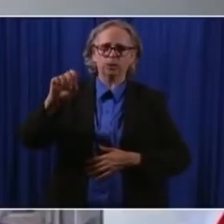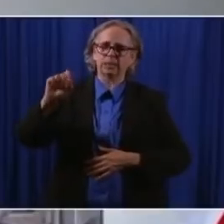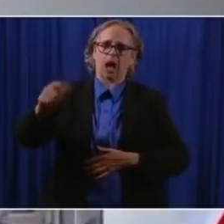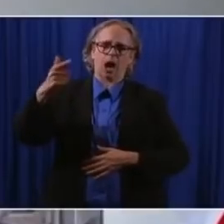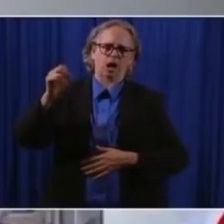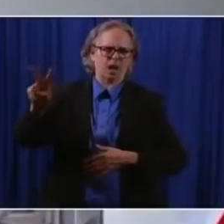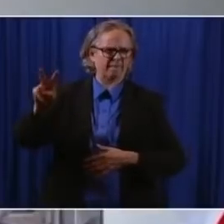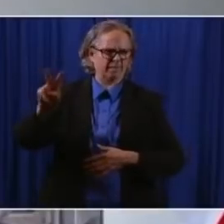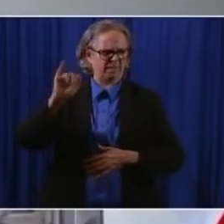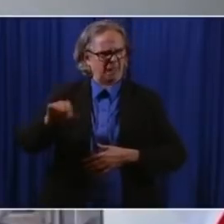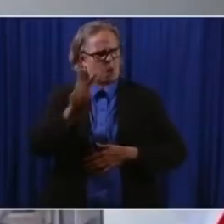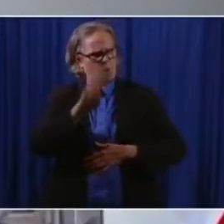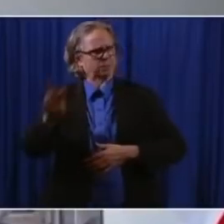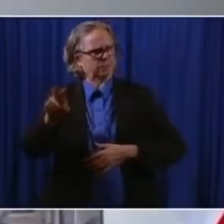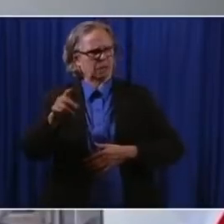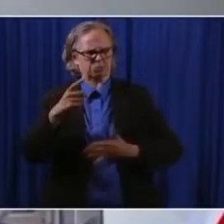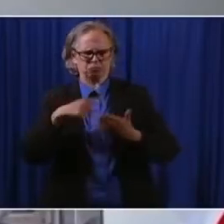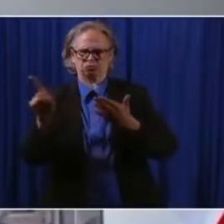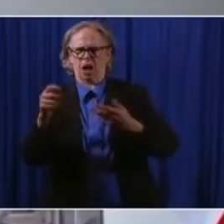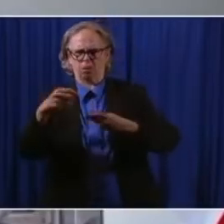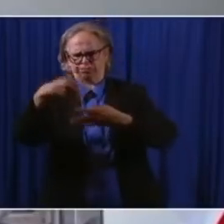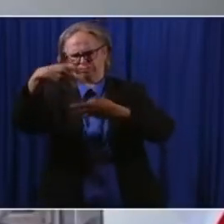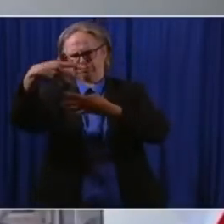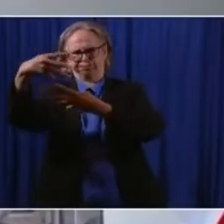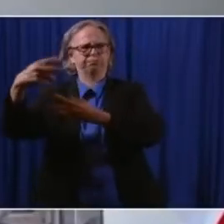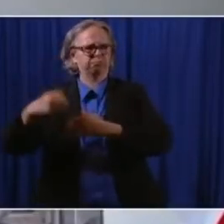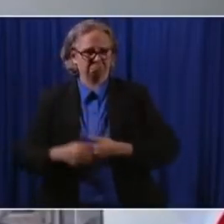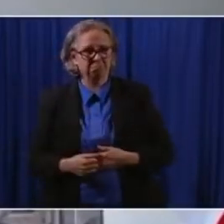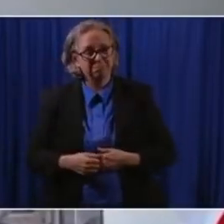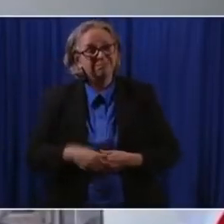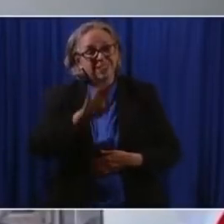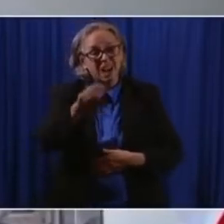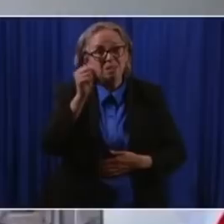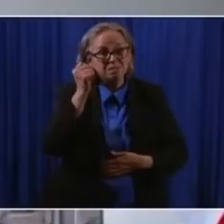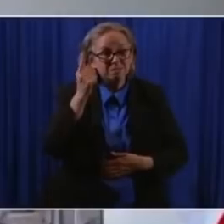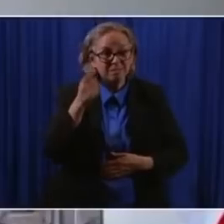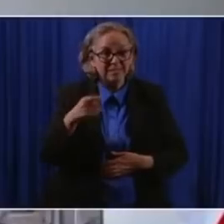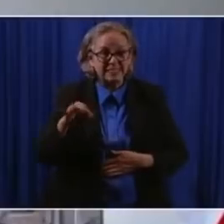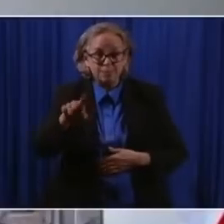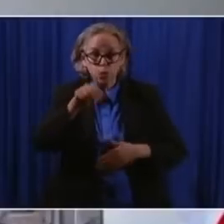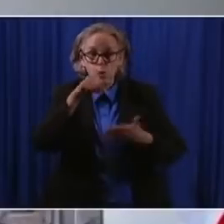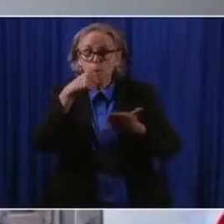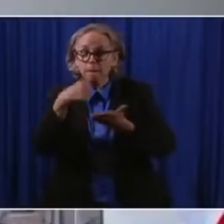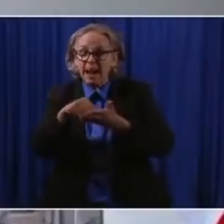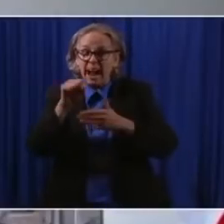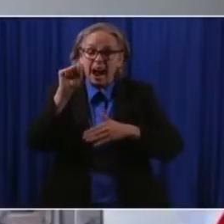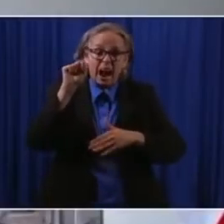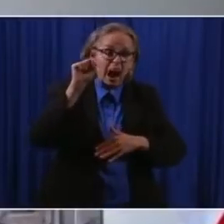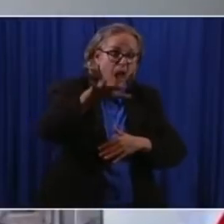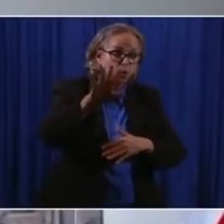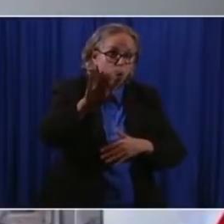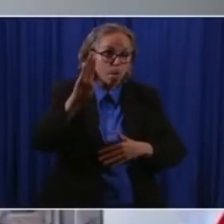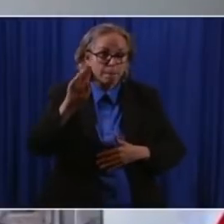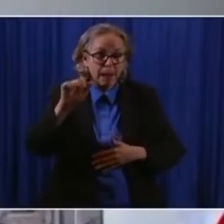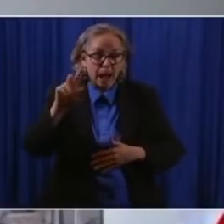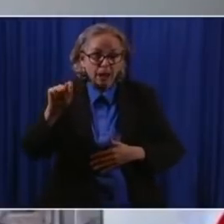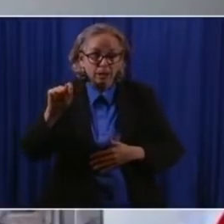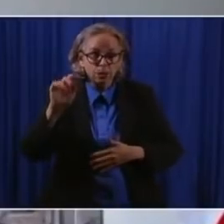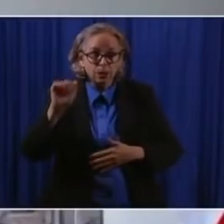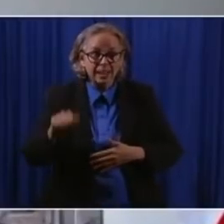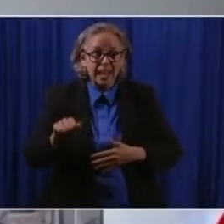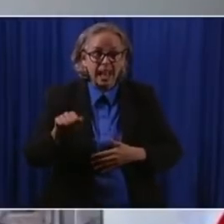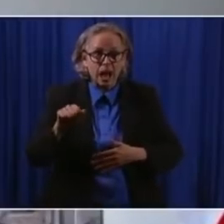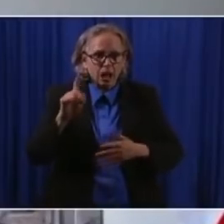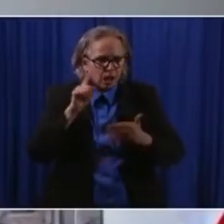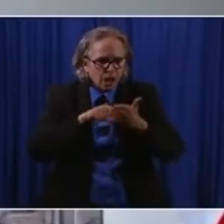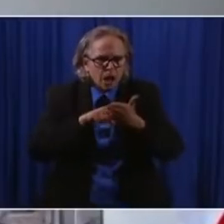know will provide a little bit of comfort to you. If you mail in your ballot, you can track it. You can go and track it, and you'll see that